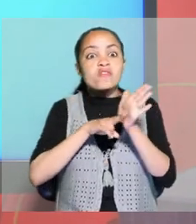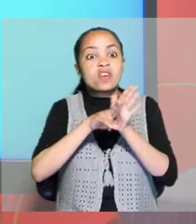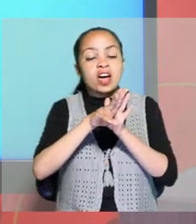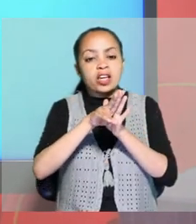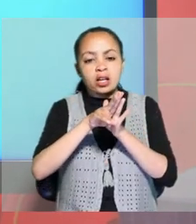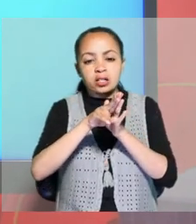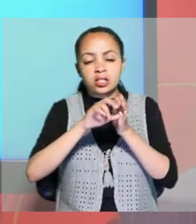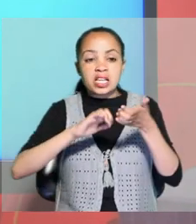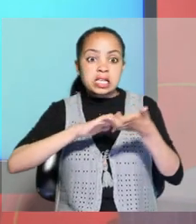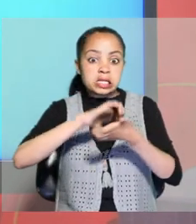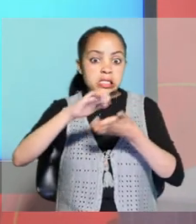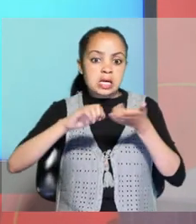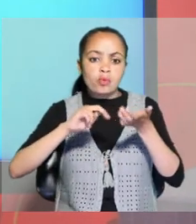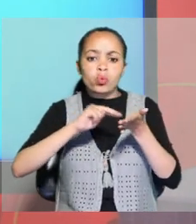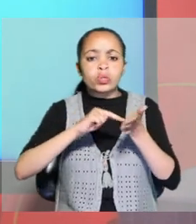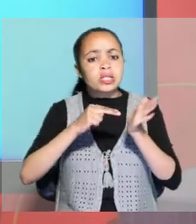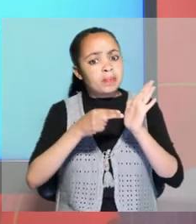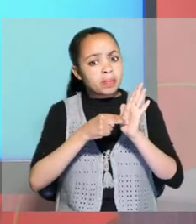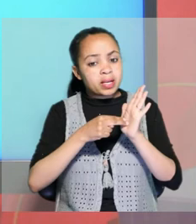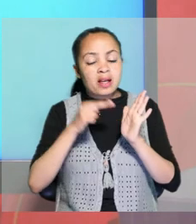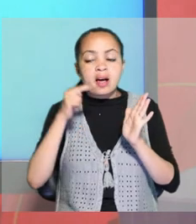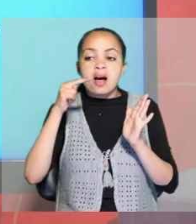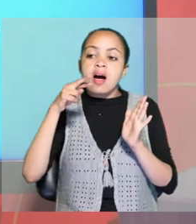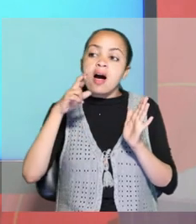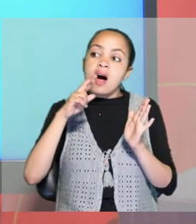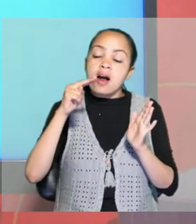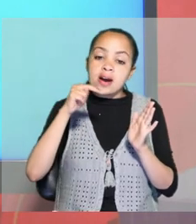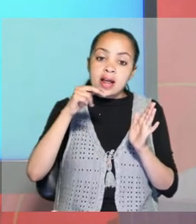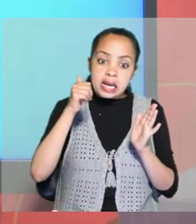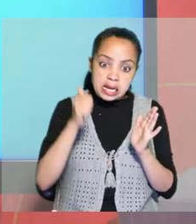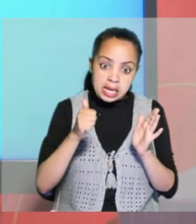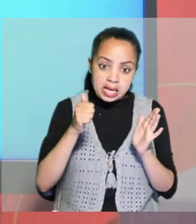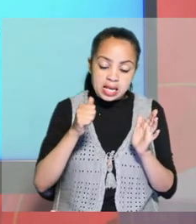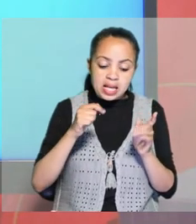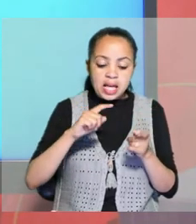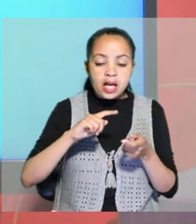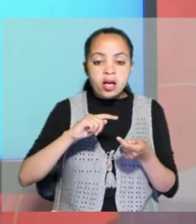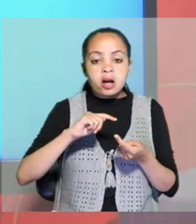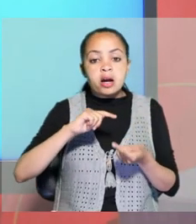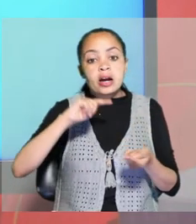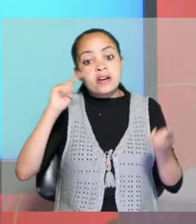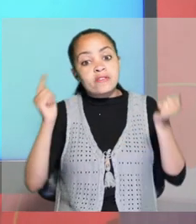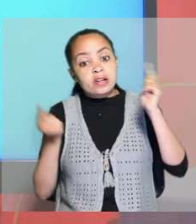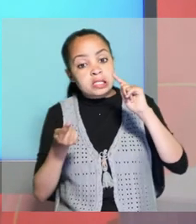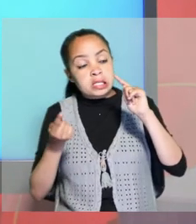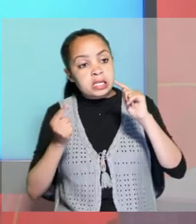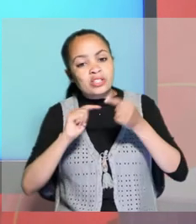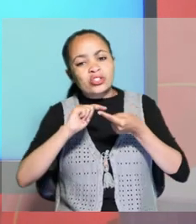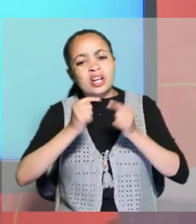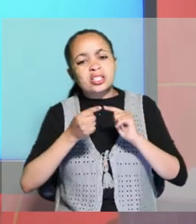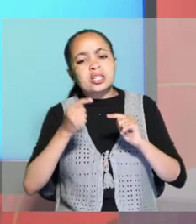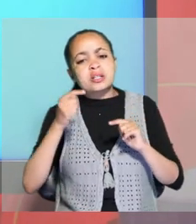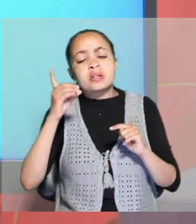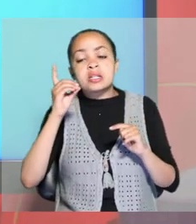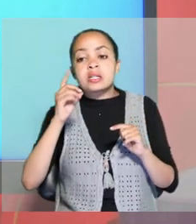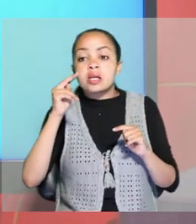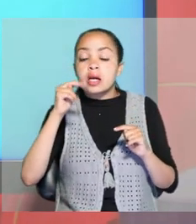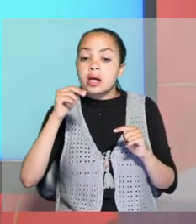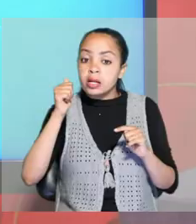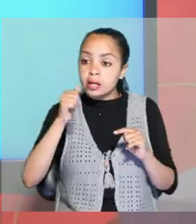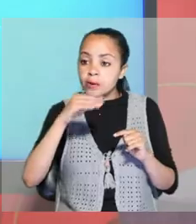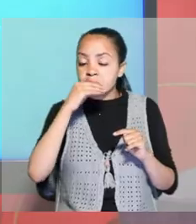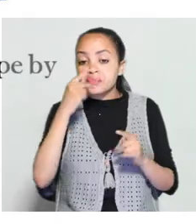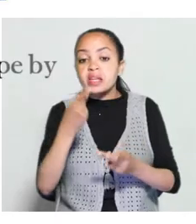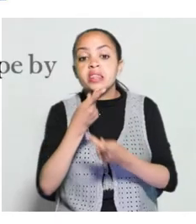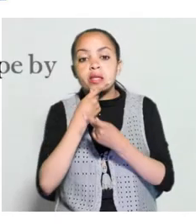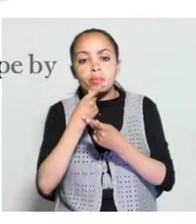together, which you mean there is RNA reversely transcribed to that of DNA, and again there is a